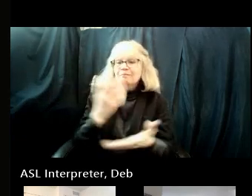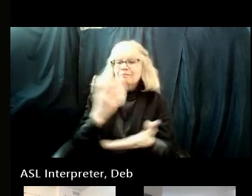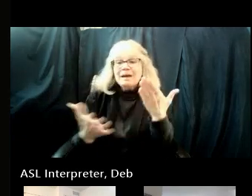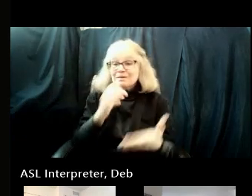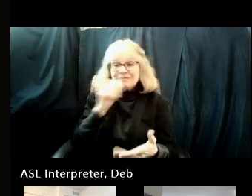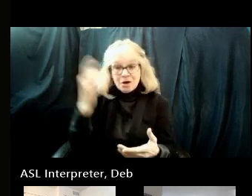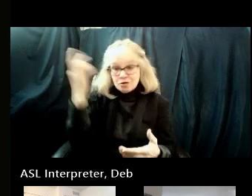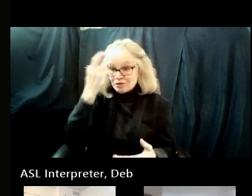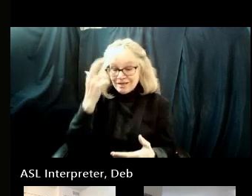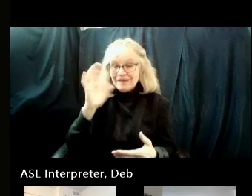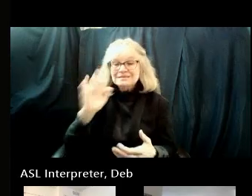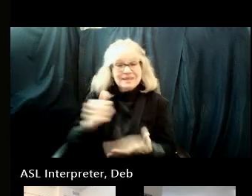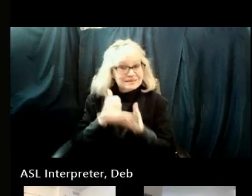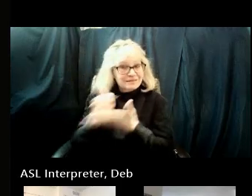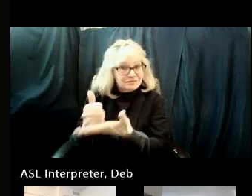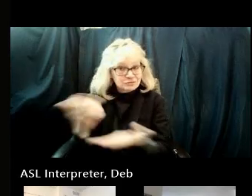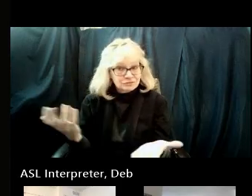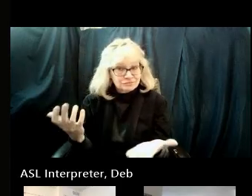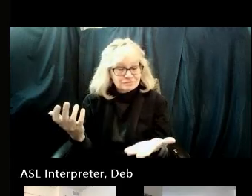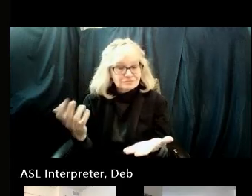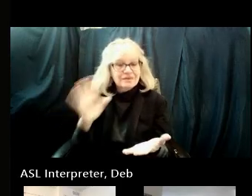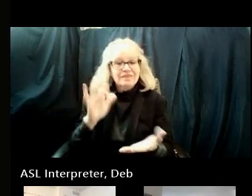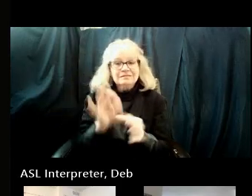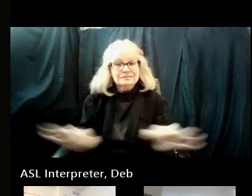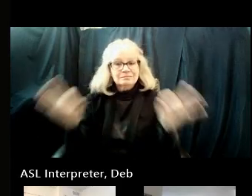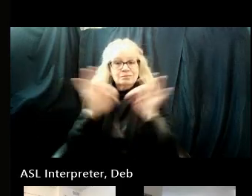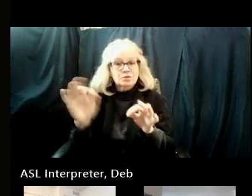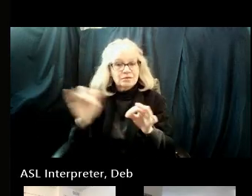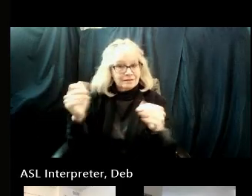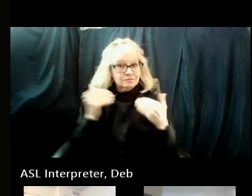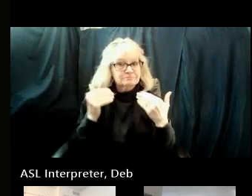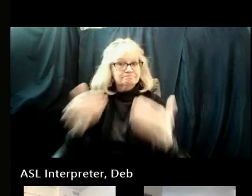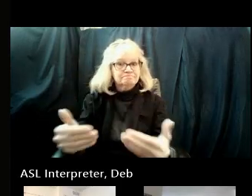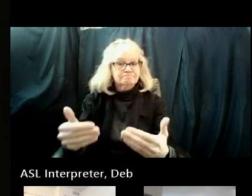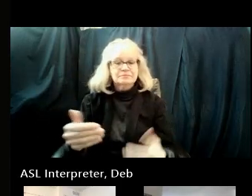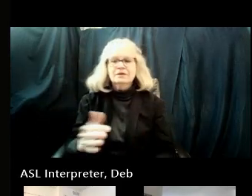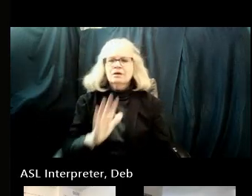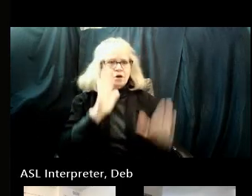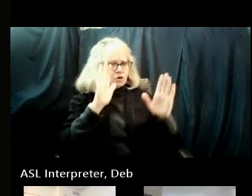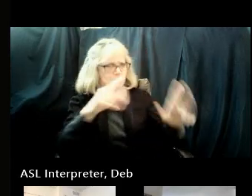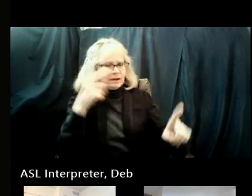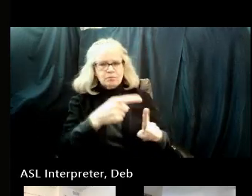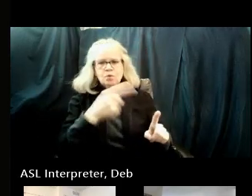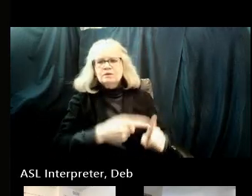getting it. That I think is the key as we move forward. Great points. Thank you.